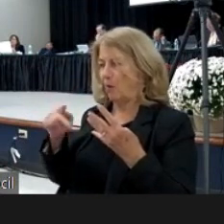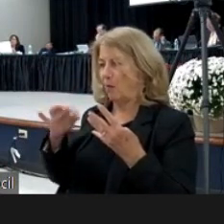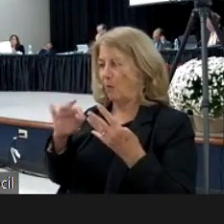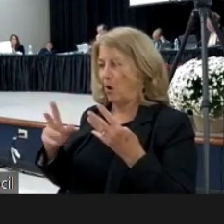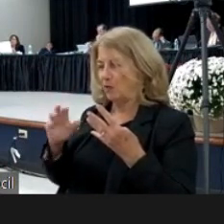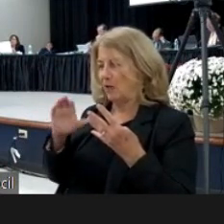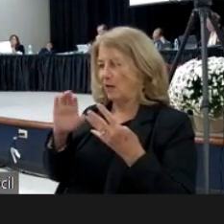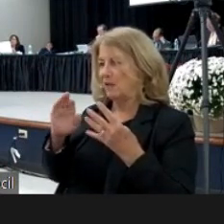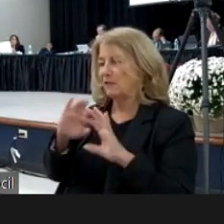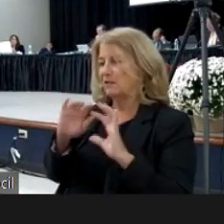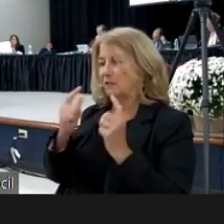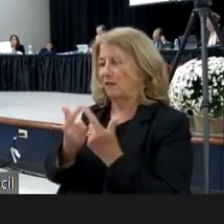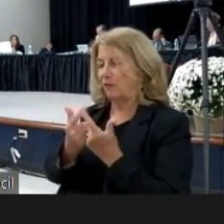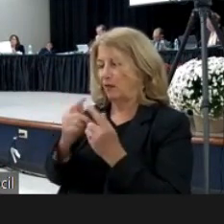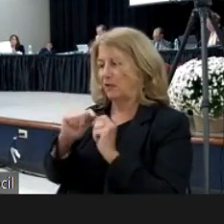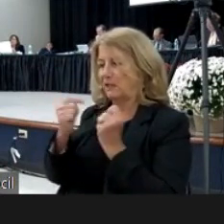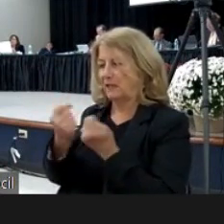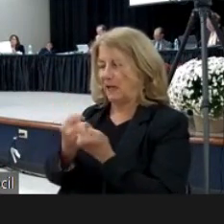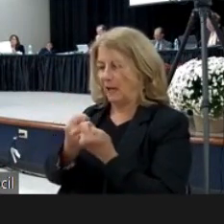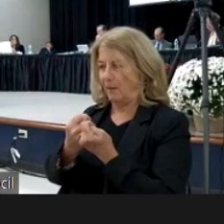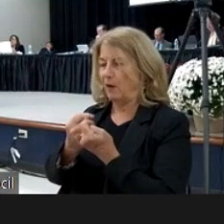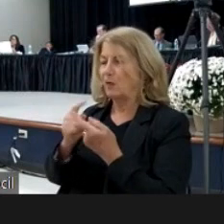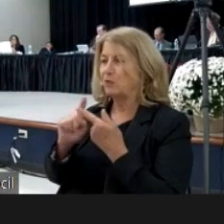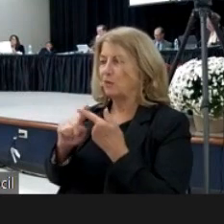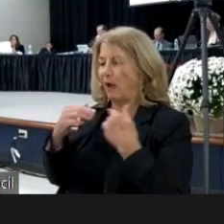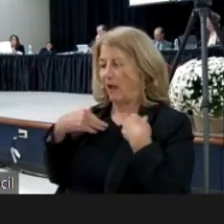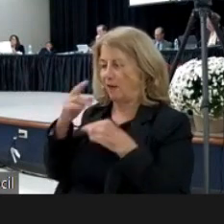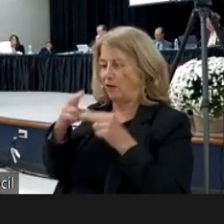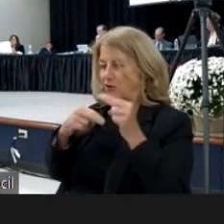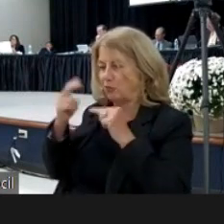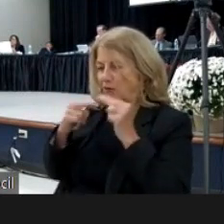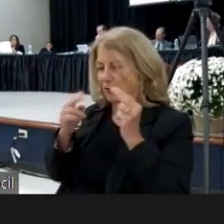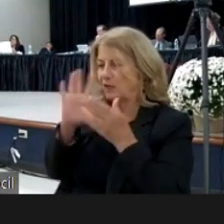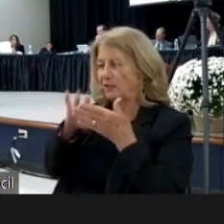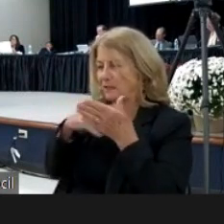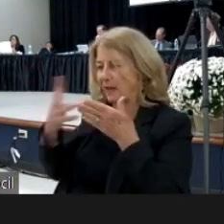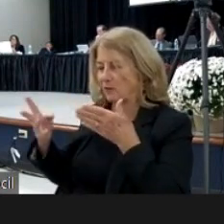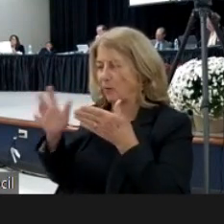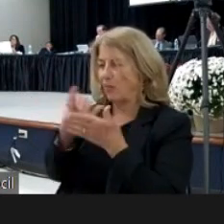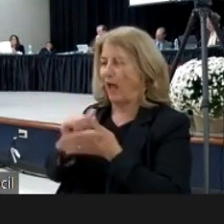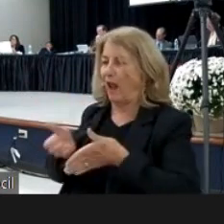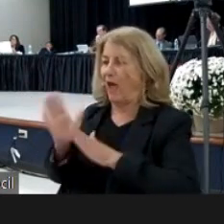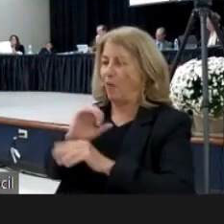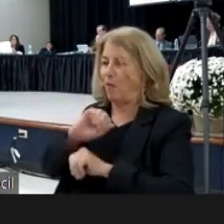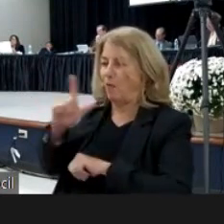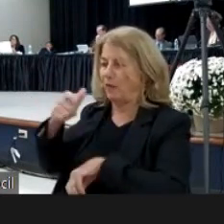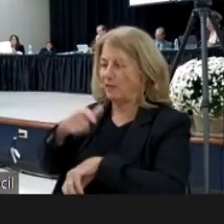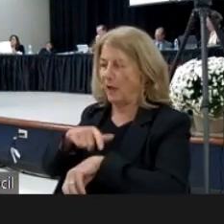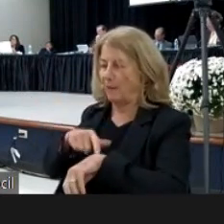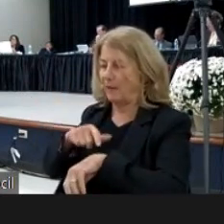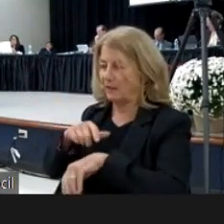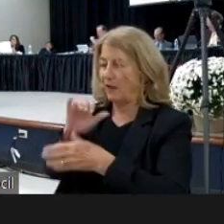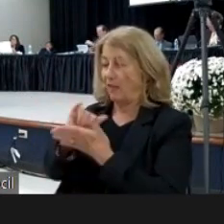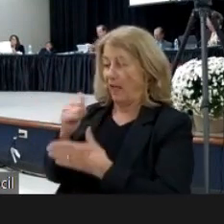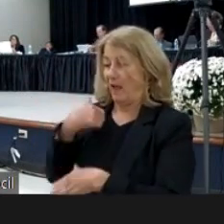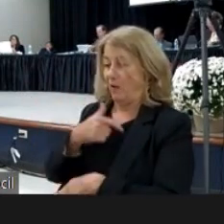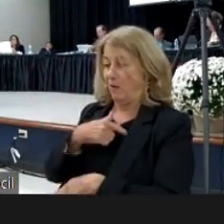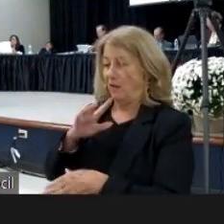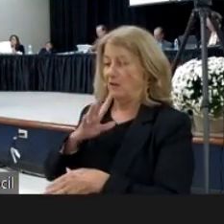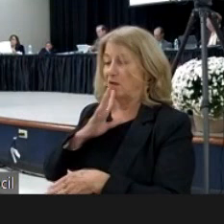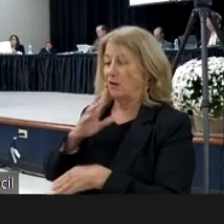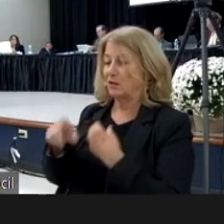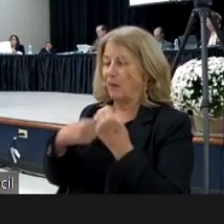other construction schedule that hopefully allows all of these timings. Talked about earlier, Bears talked